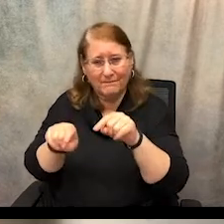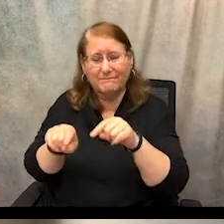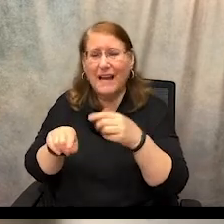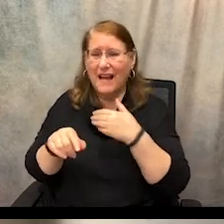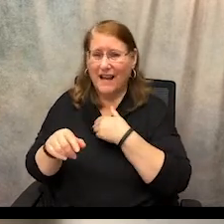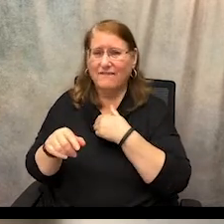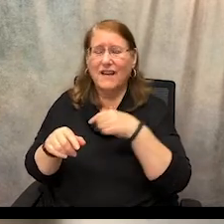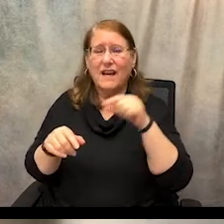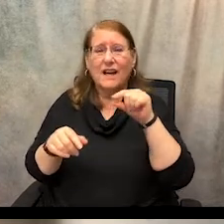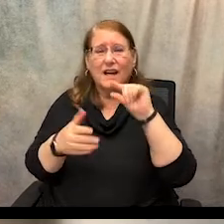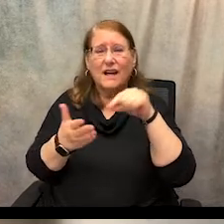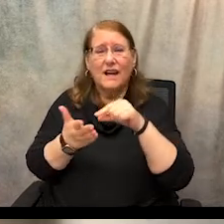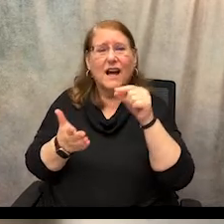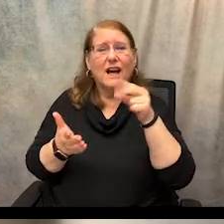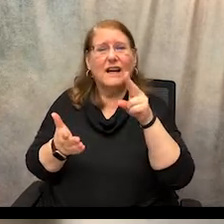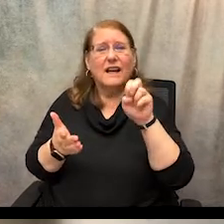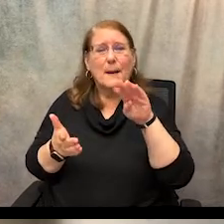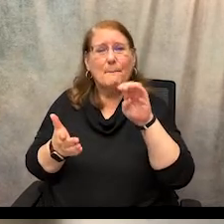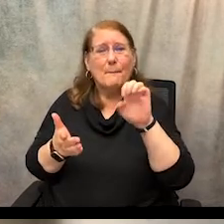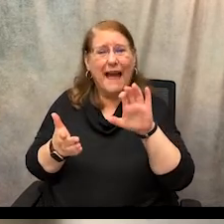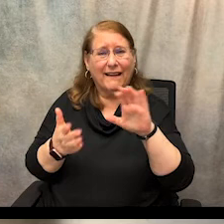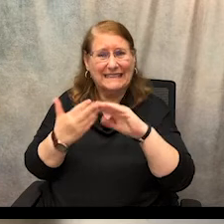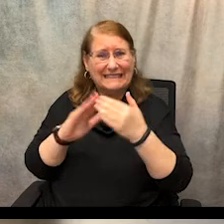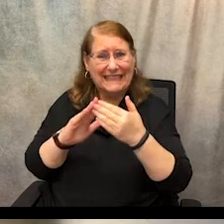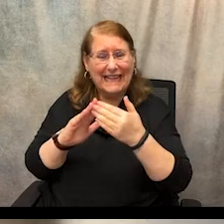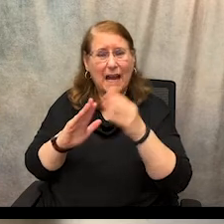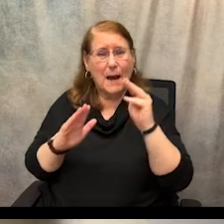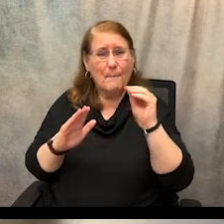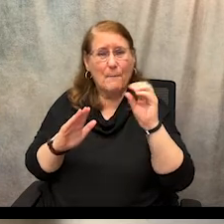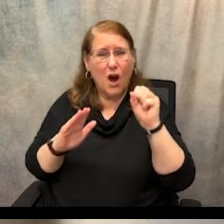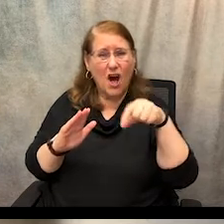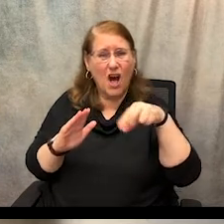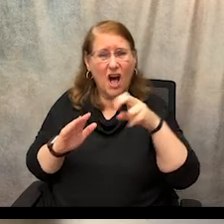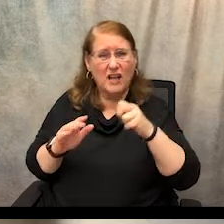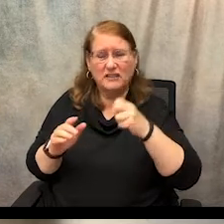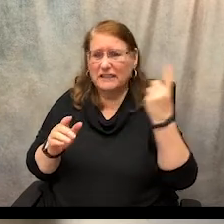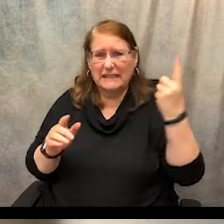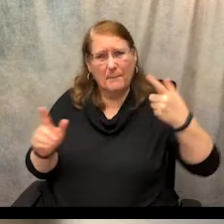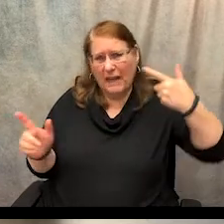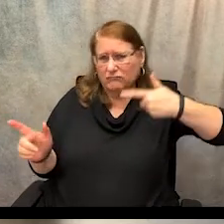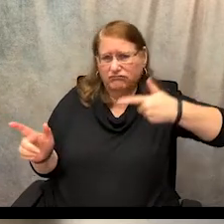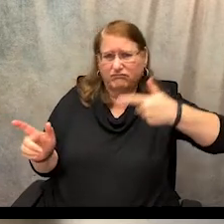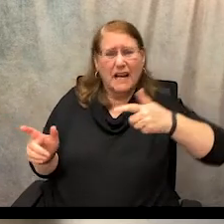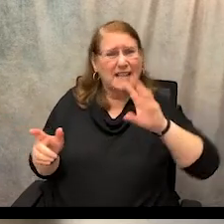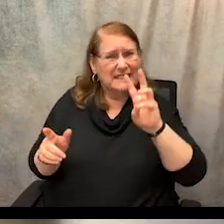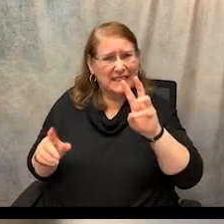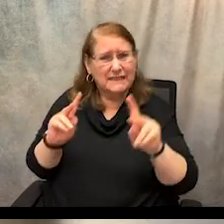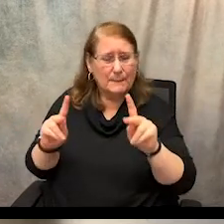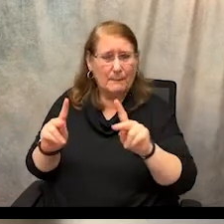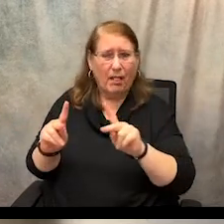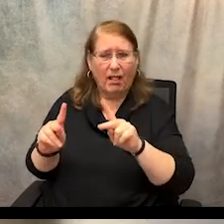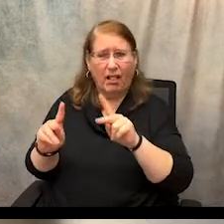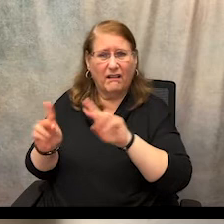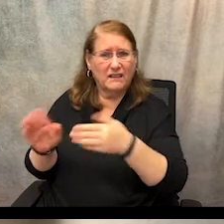at a Quebec City mosque in which I think 6 people were killed. And they were concerned